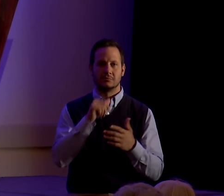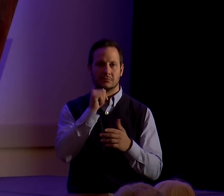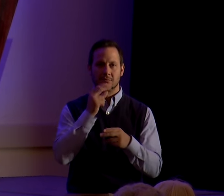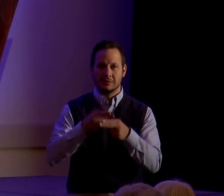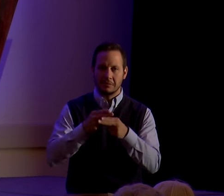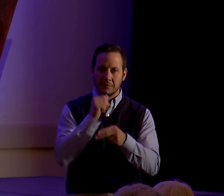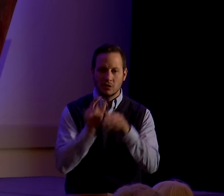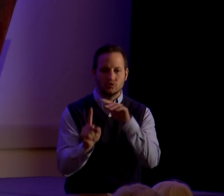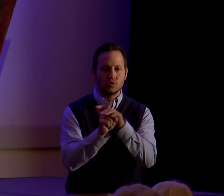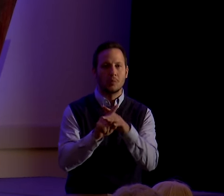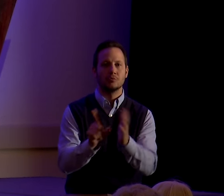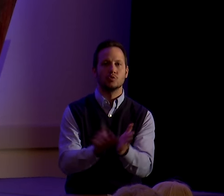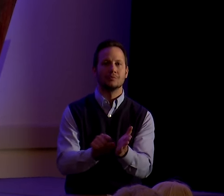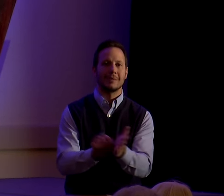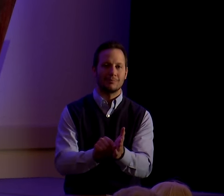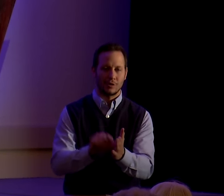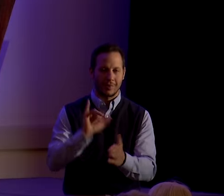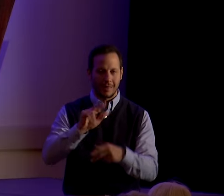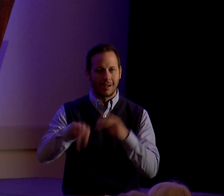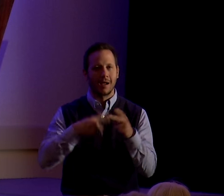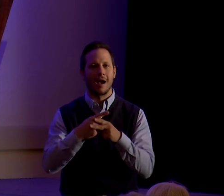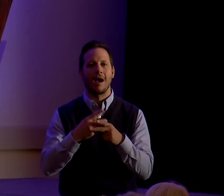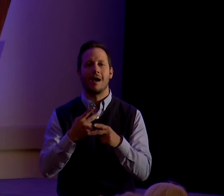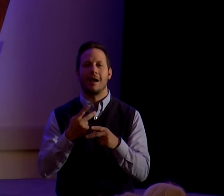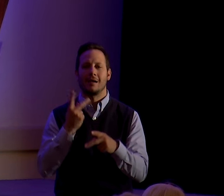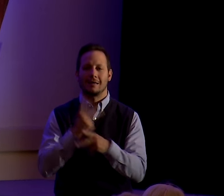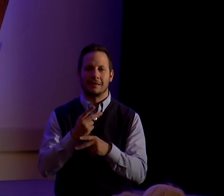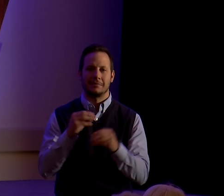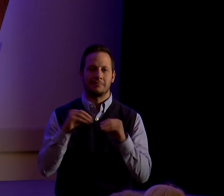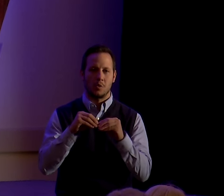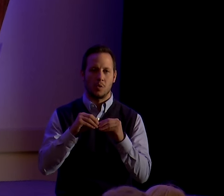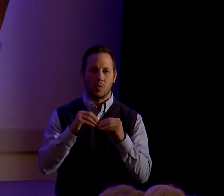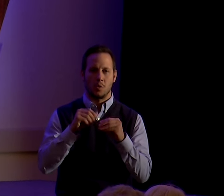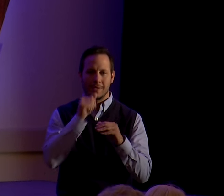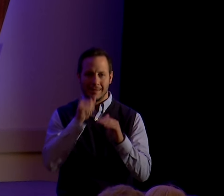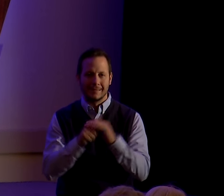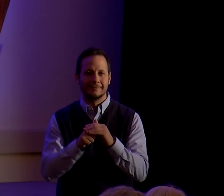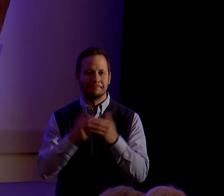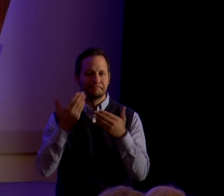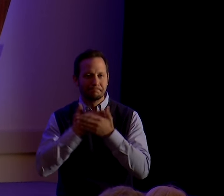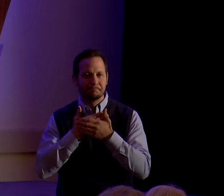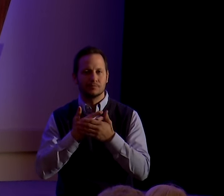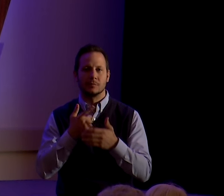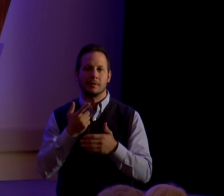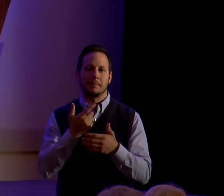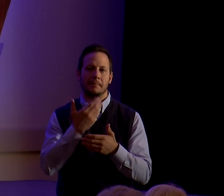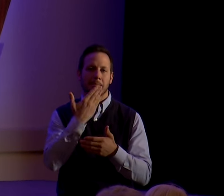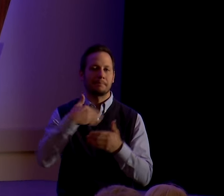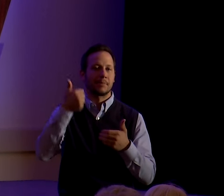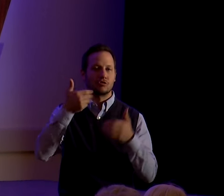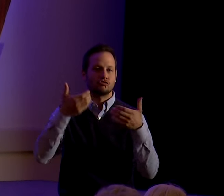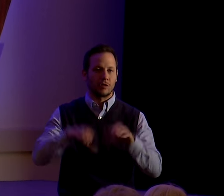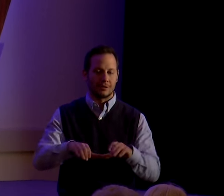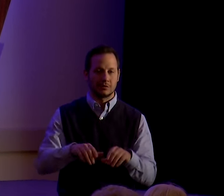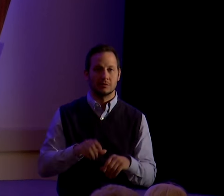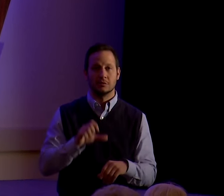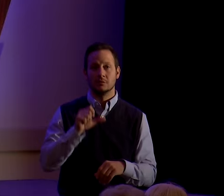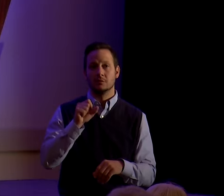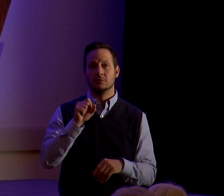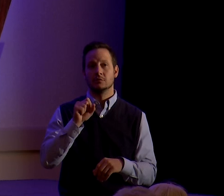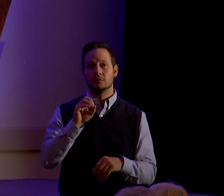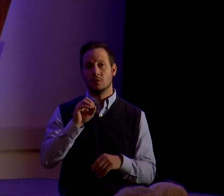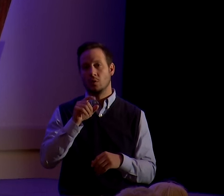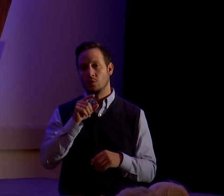up in newspapers and so on, you get a much better chance. So any activities, so if you organize